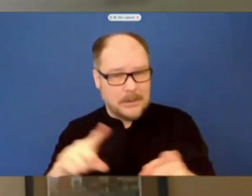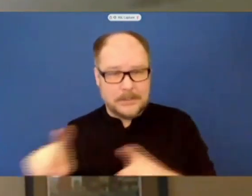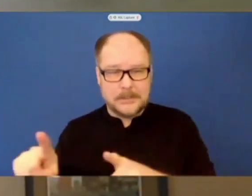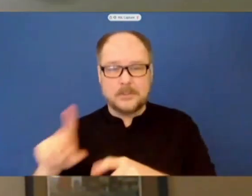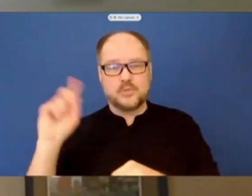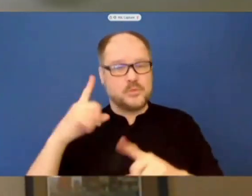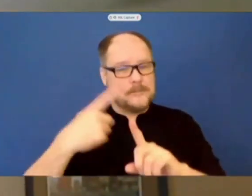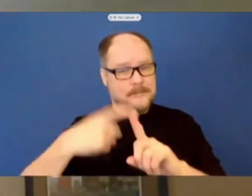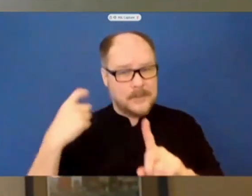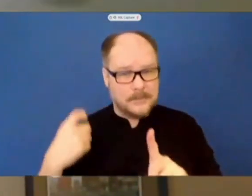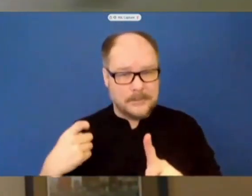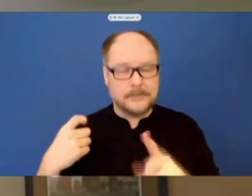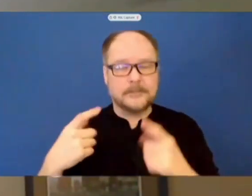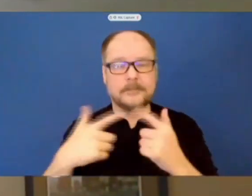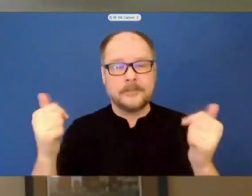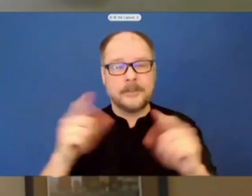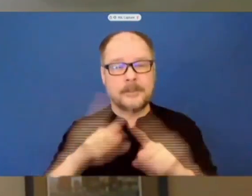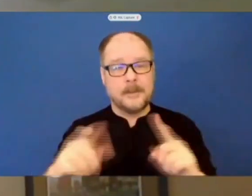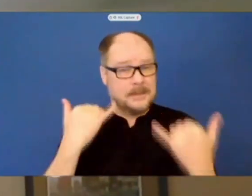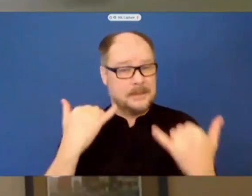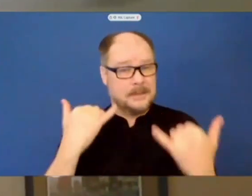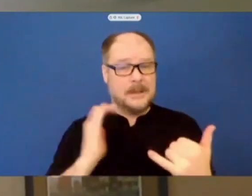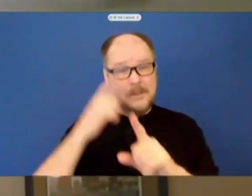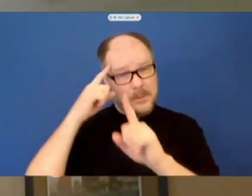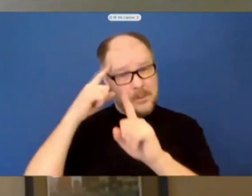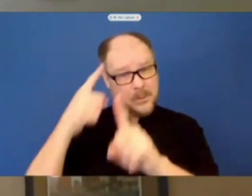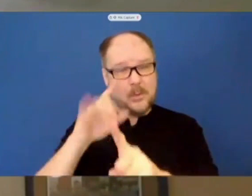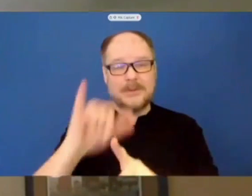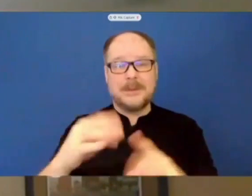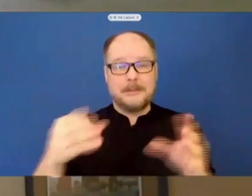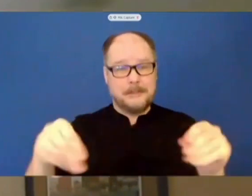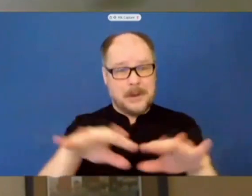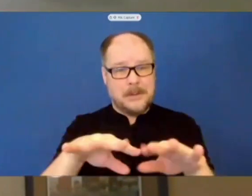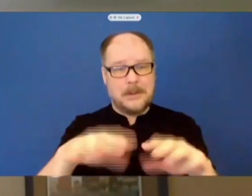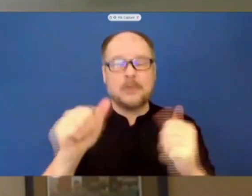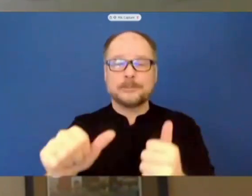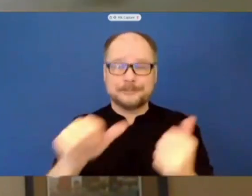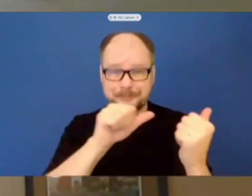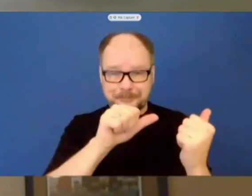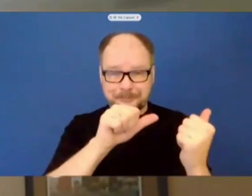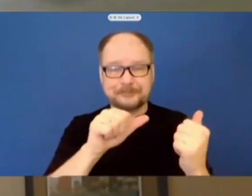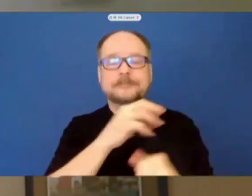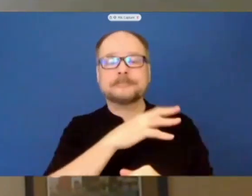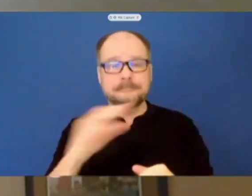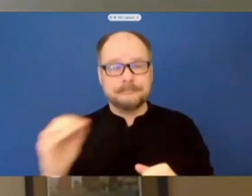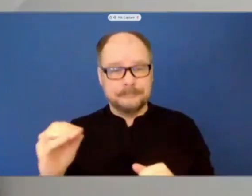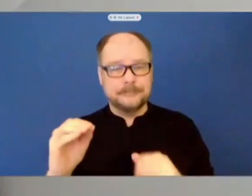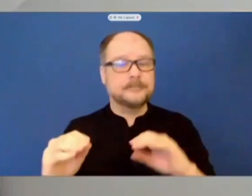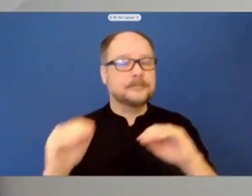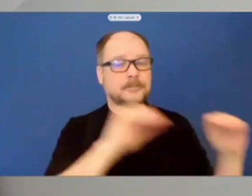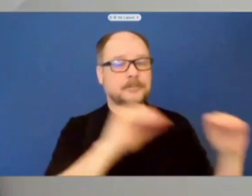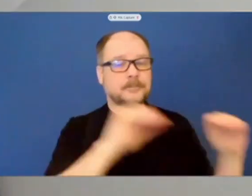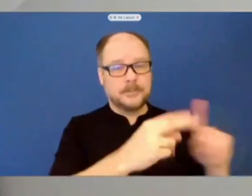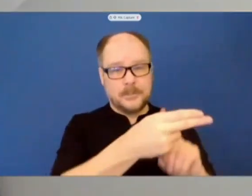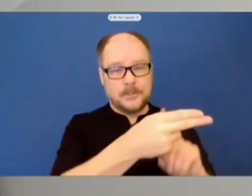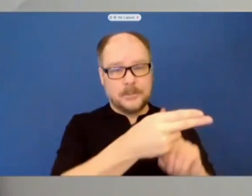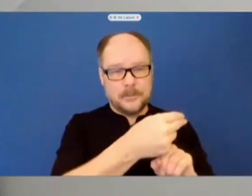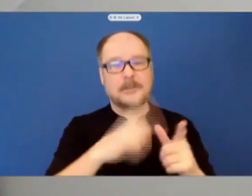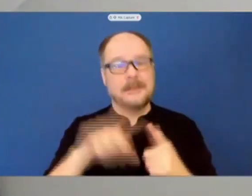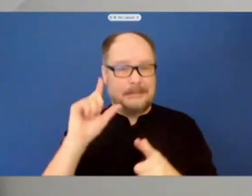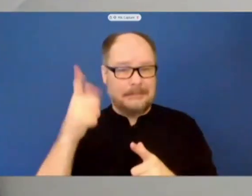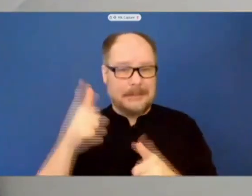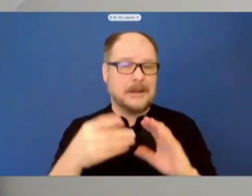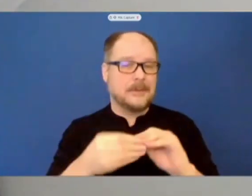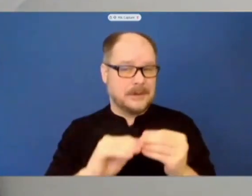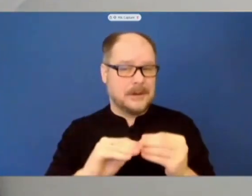at this point, our goal is to get people off of that property and into housing or into a hotel, and we'll do the postmortem on the numbers later on, but it